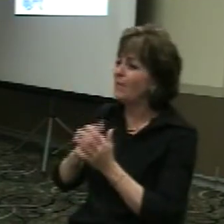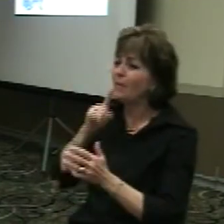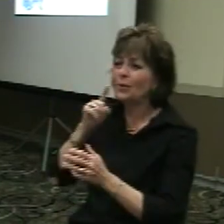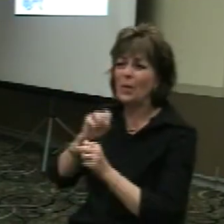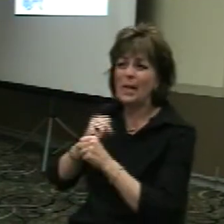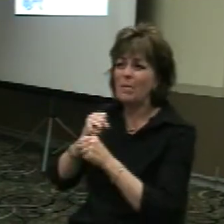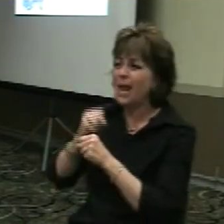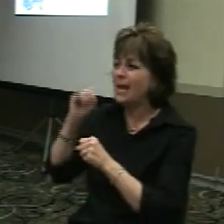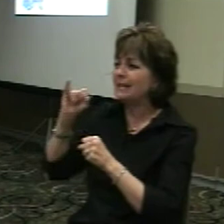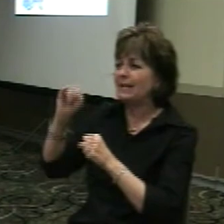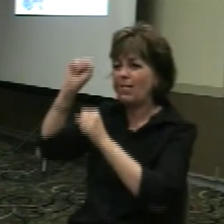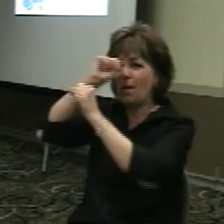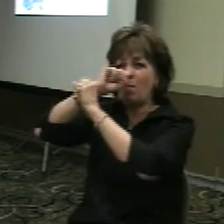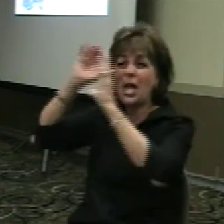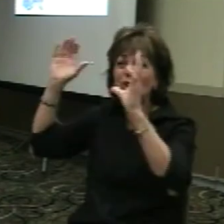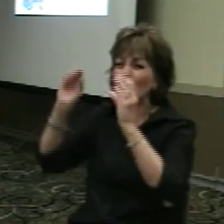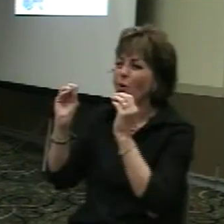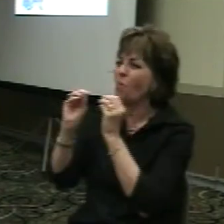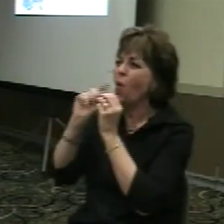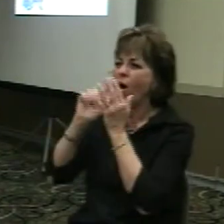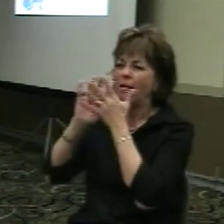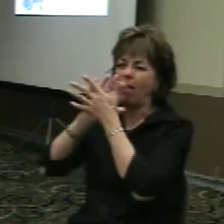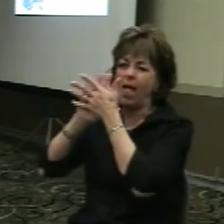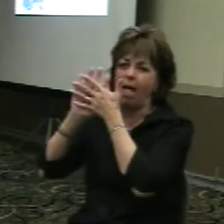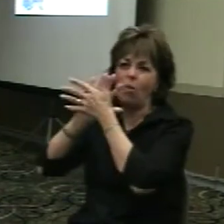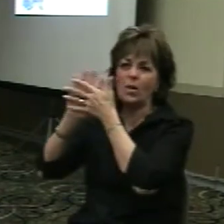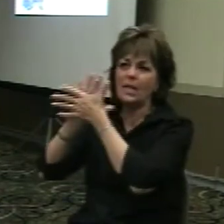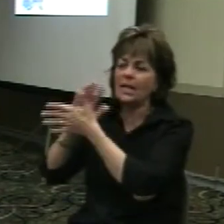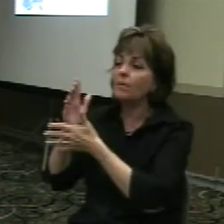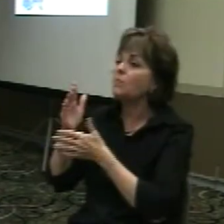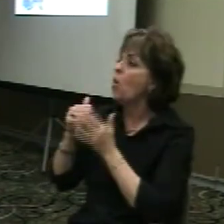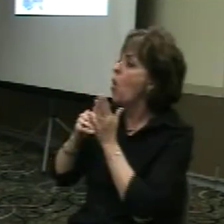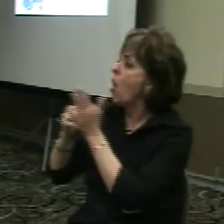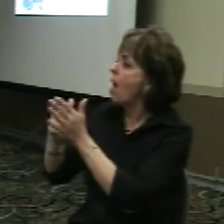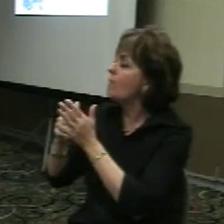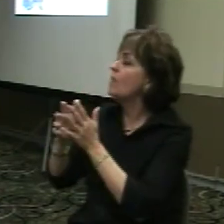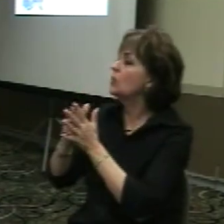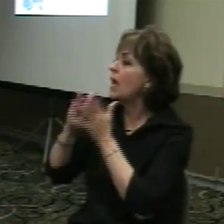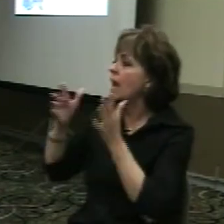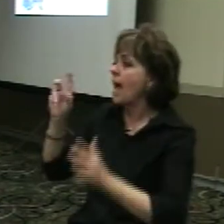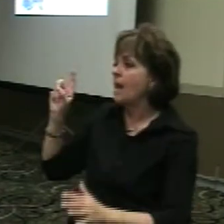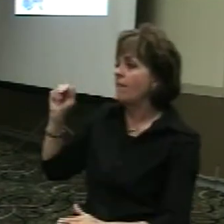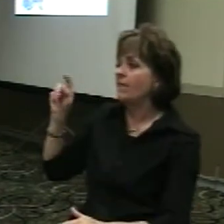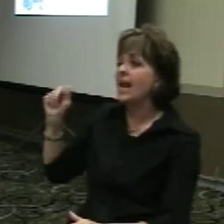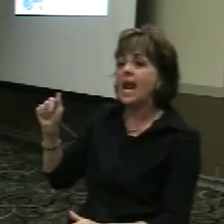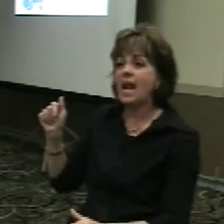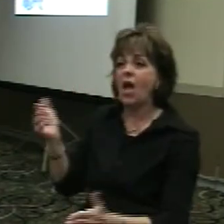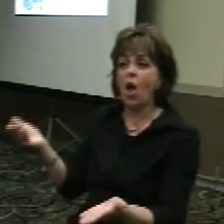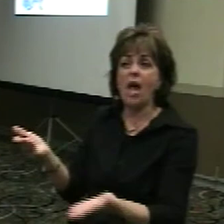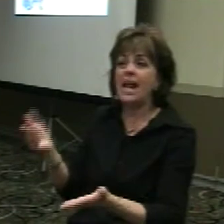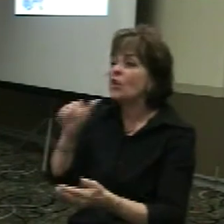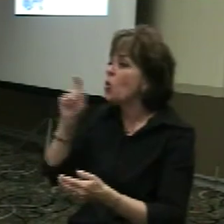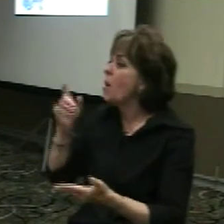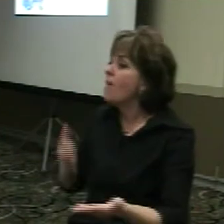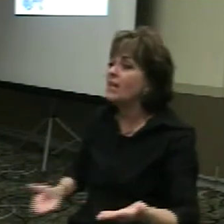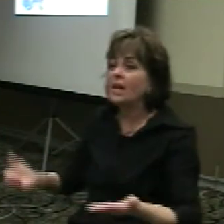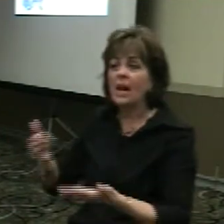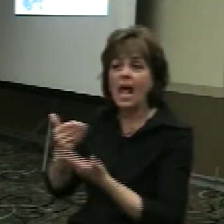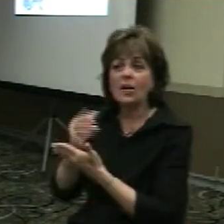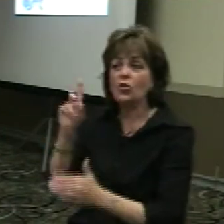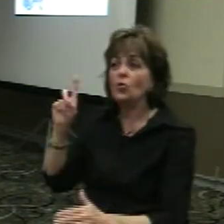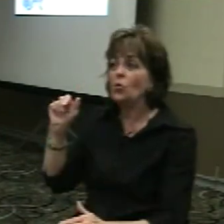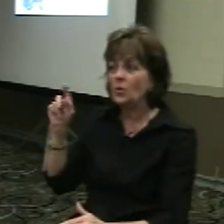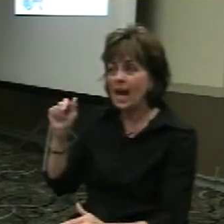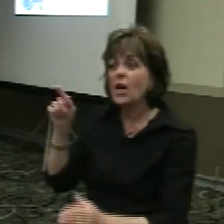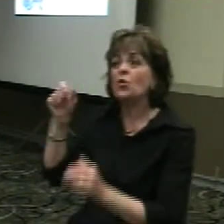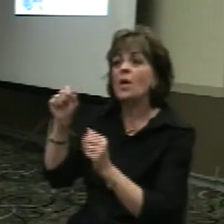actually makes the picture more cloudy. There are oftentimes a great deal of data on hand, and you don't have to collect new data. You